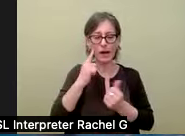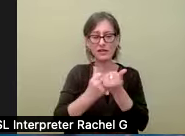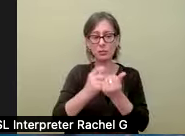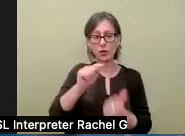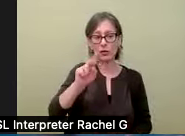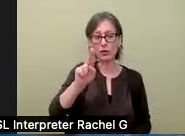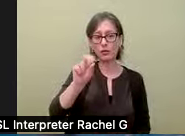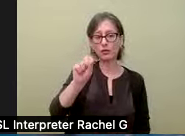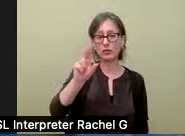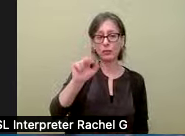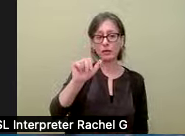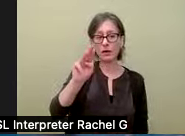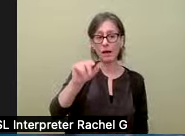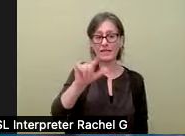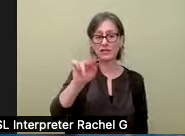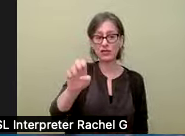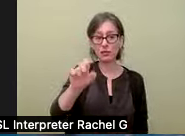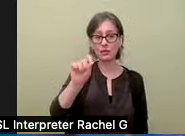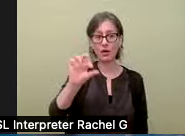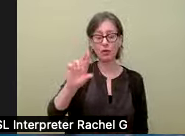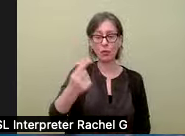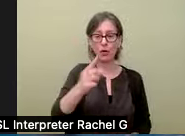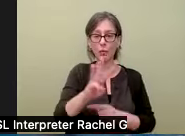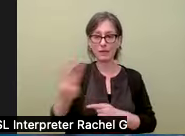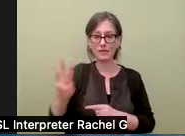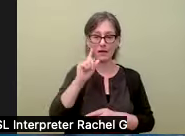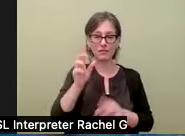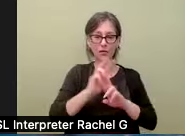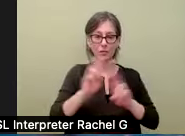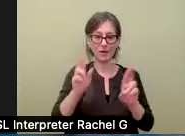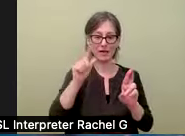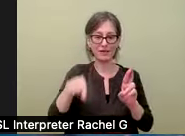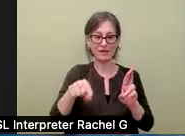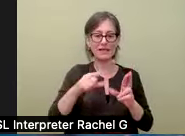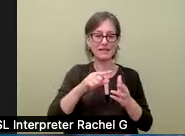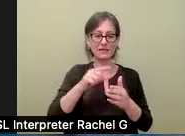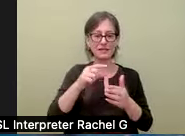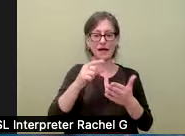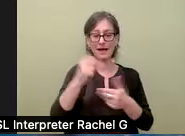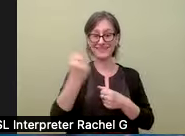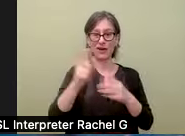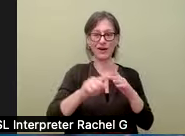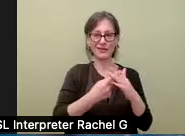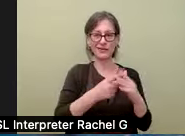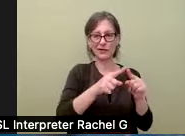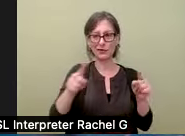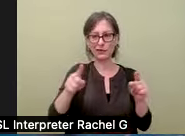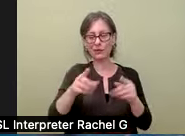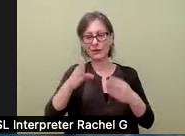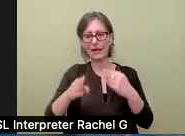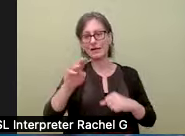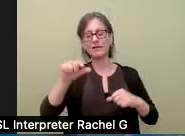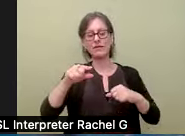website for Tsunami Preparedness Week. Of course, that starts this Saturday, March 23rd through 31st in